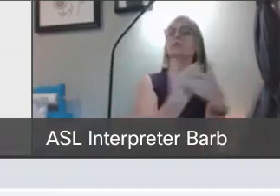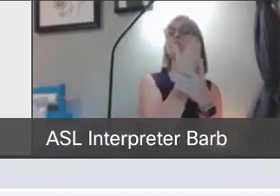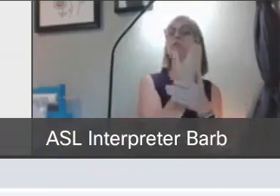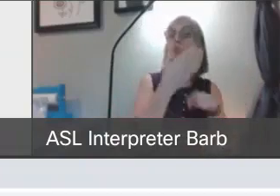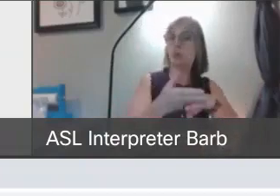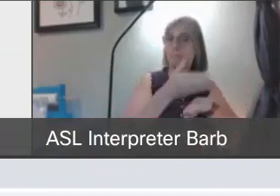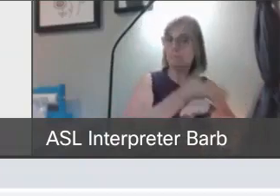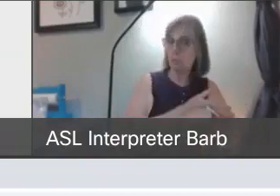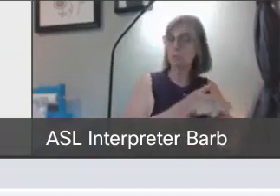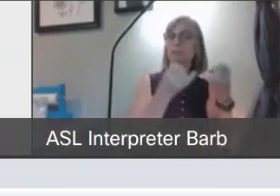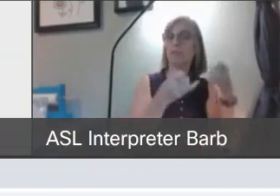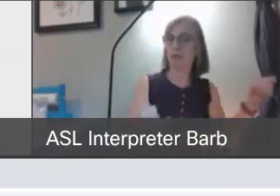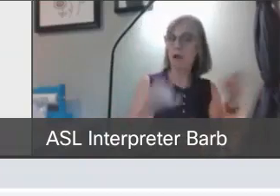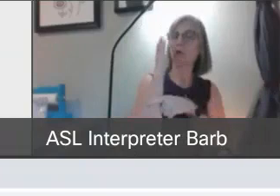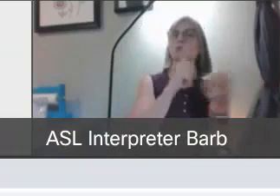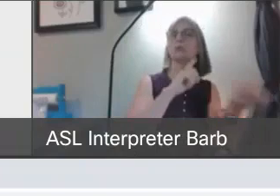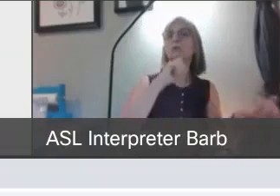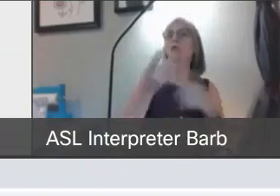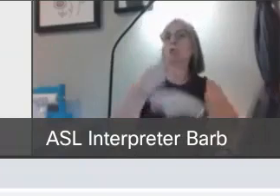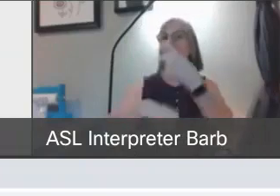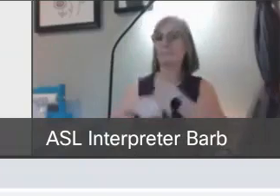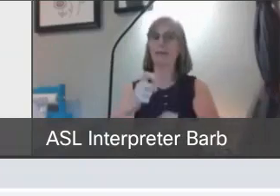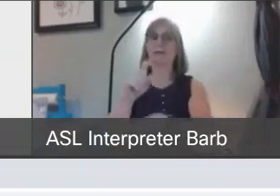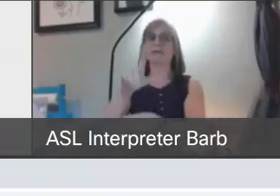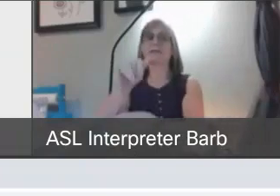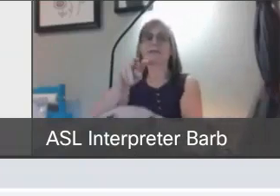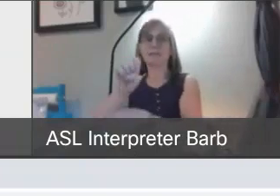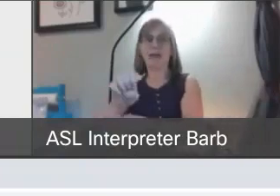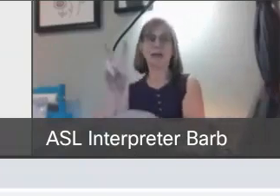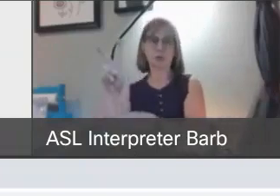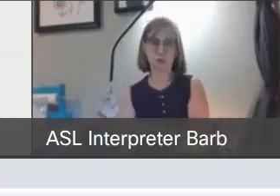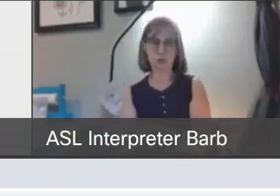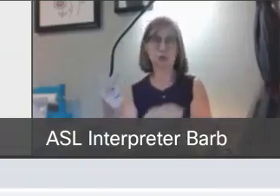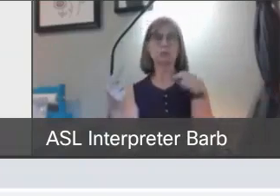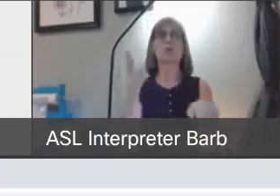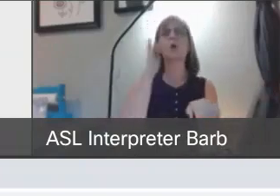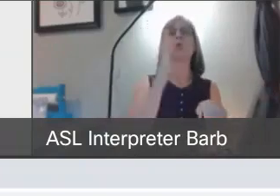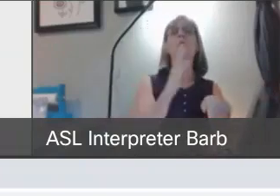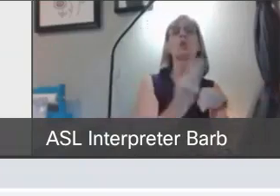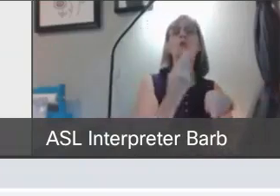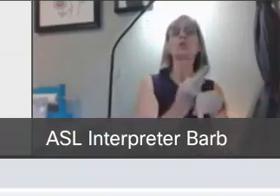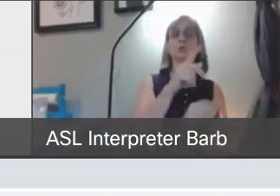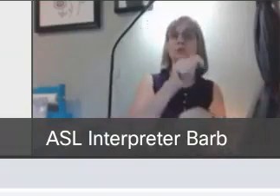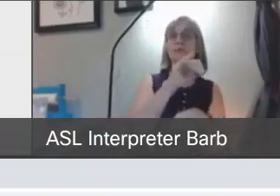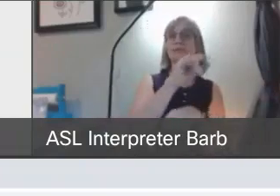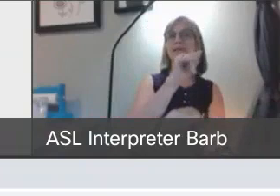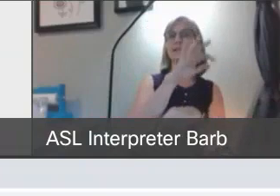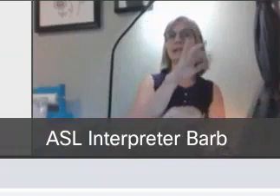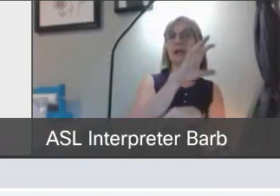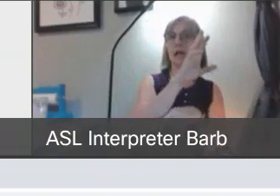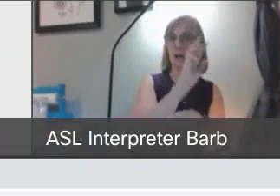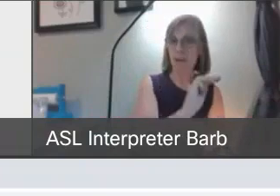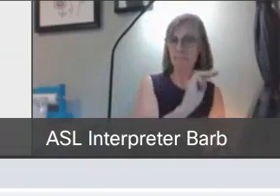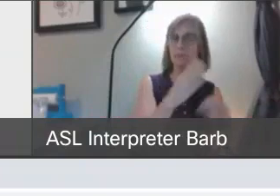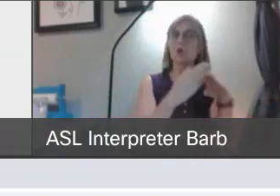FX division and use Tillicum Crossing instead of the Hawthorne Bridge that it uses today. Line 10 will move from Southeast Ladd